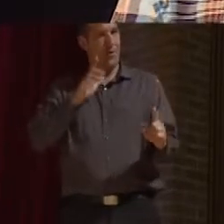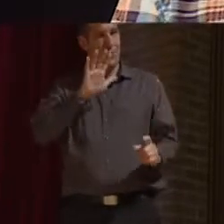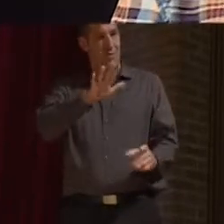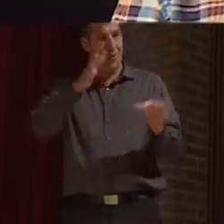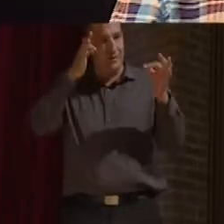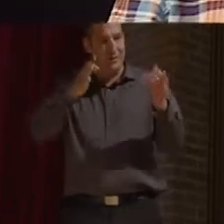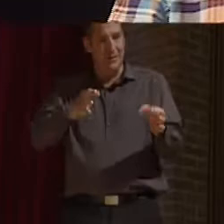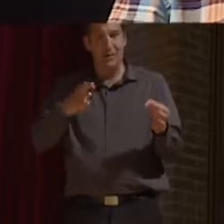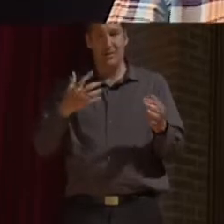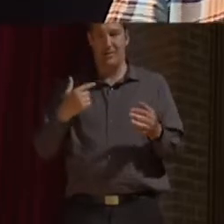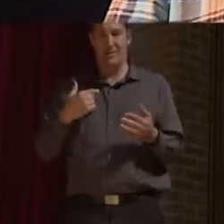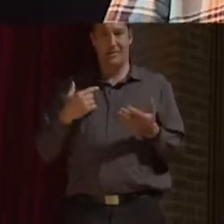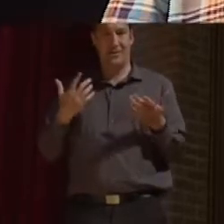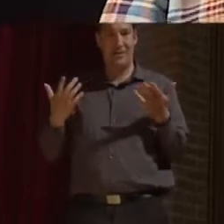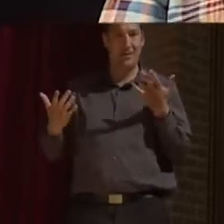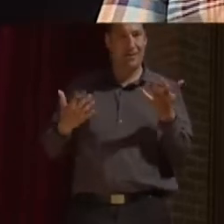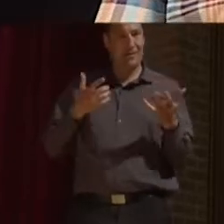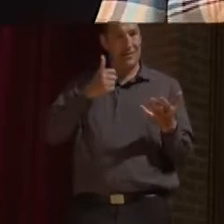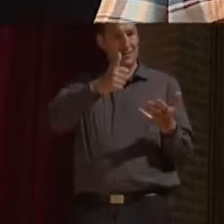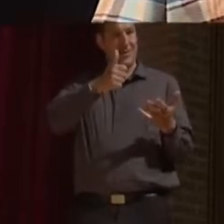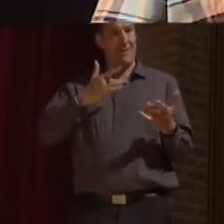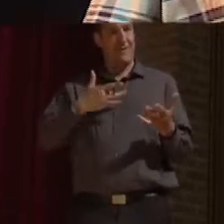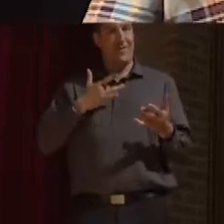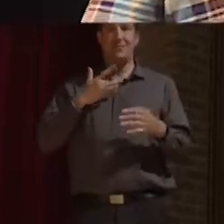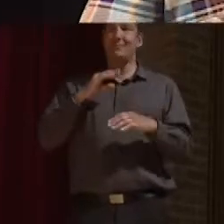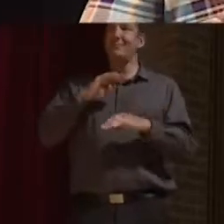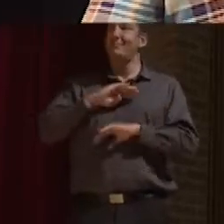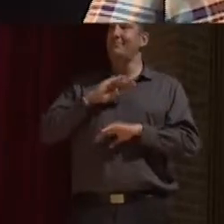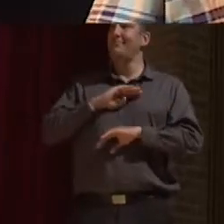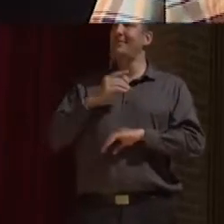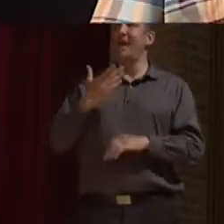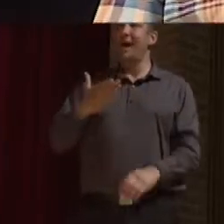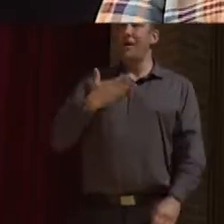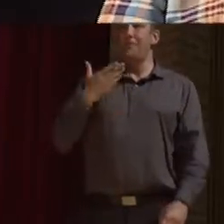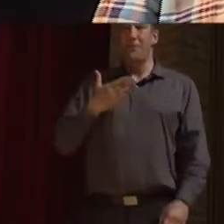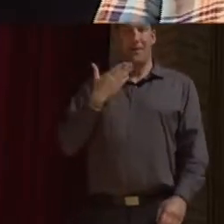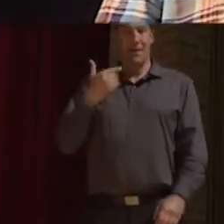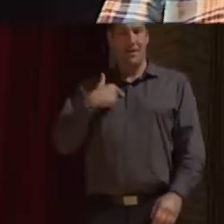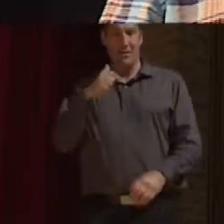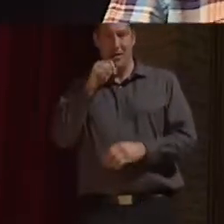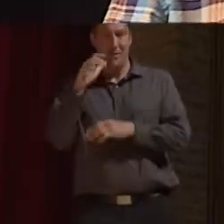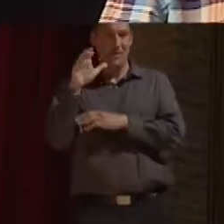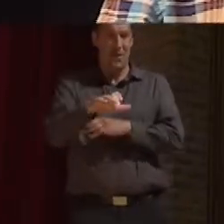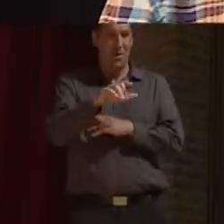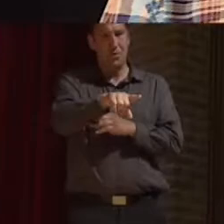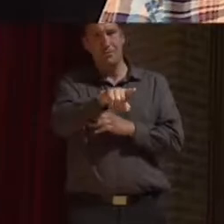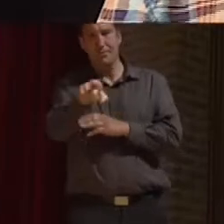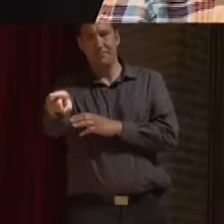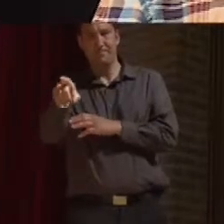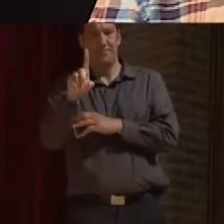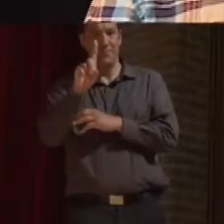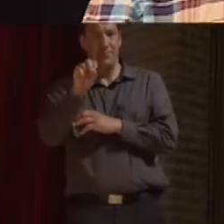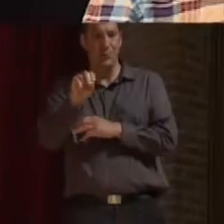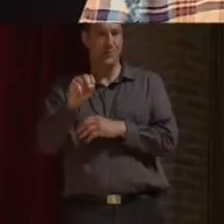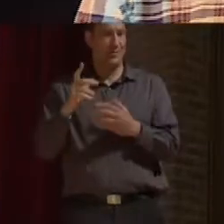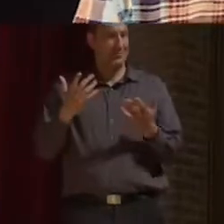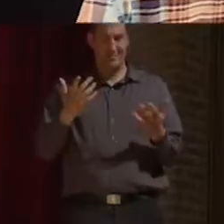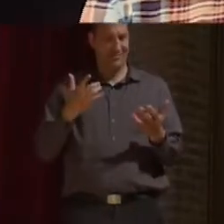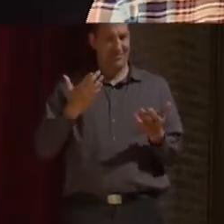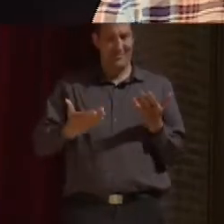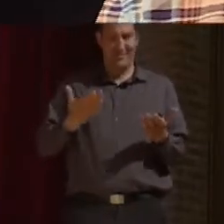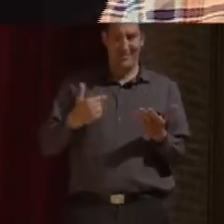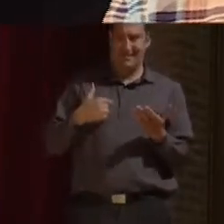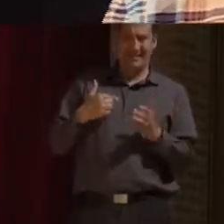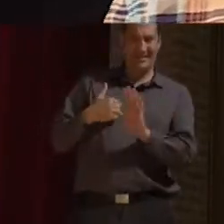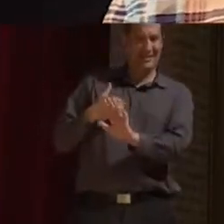job that he likes, that he feels fulfilled. And we're not forcing him into something that this is what he feels is